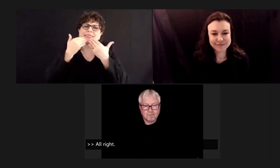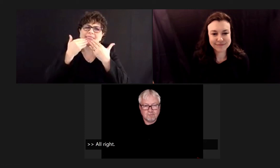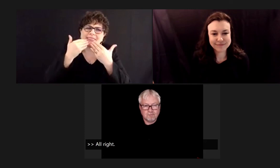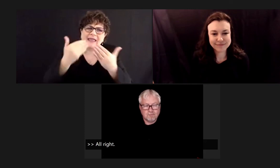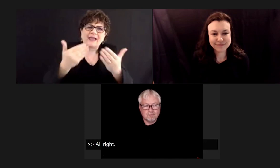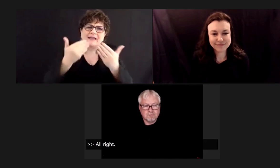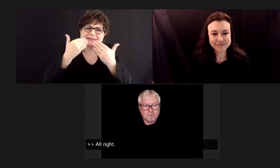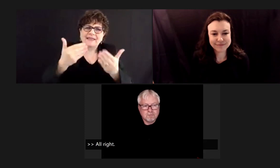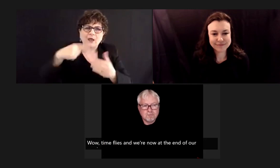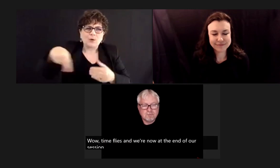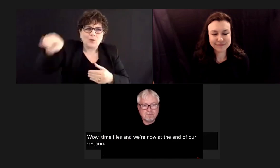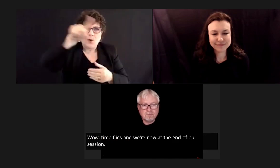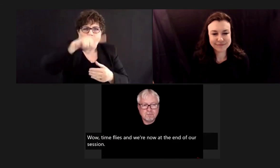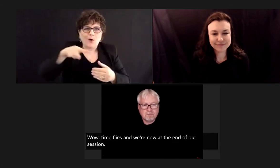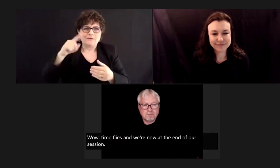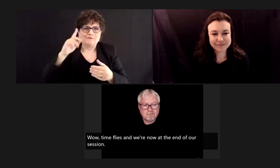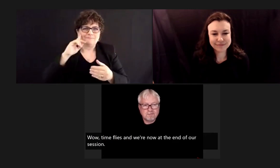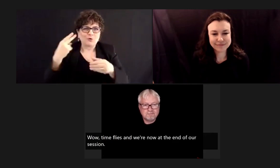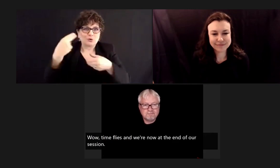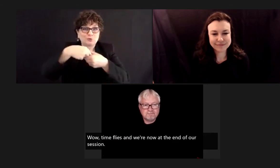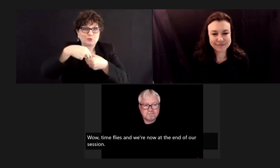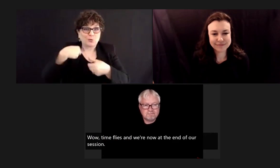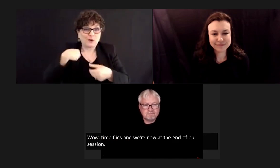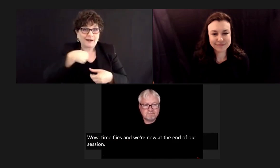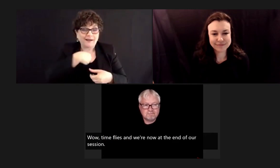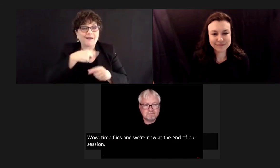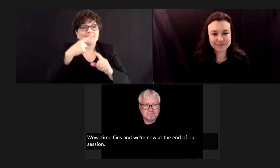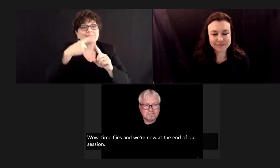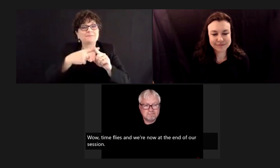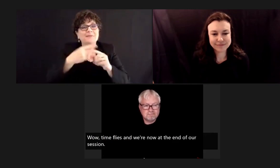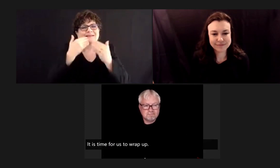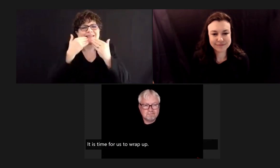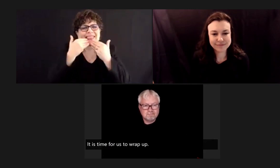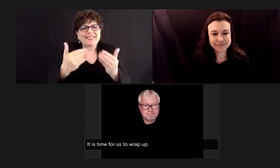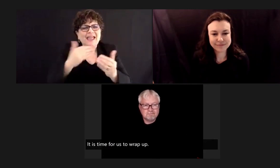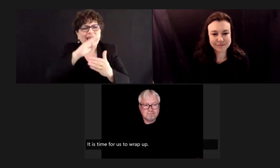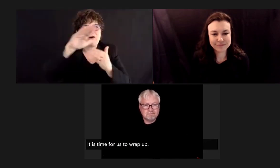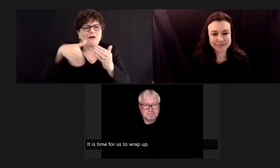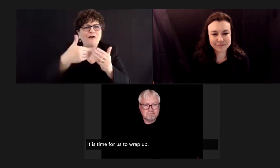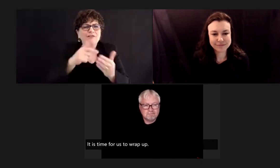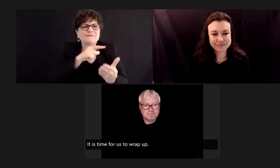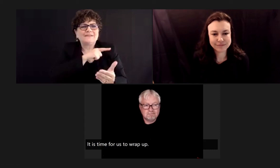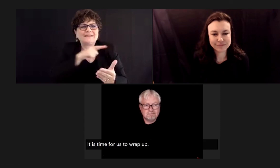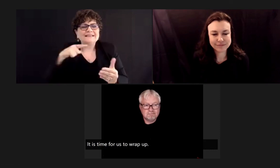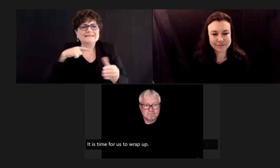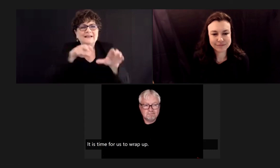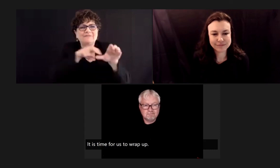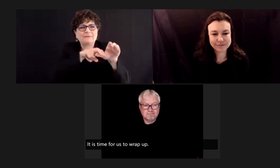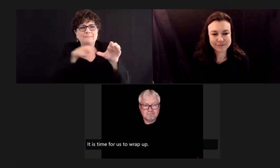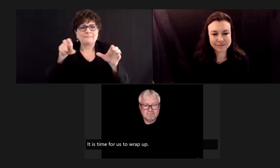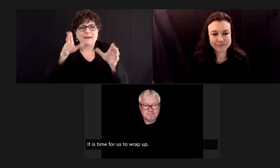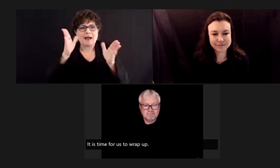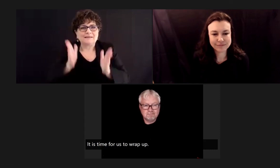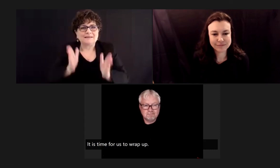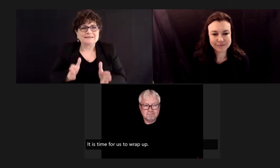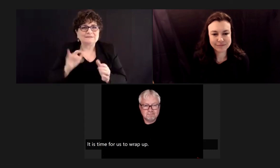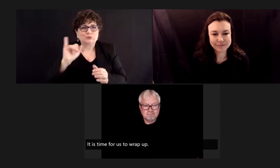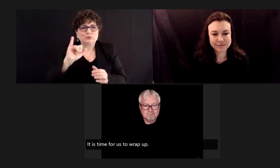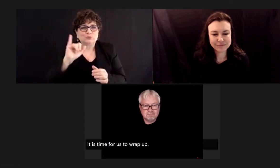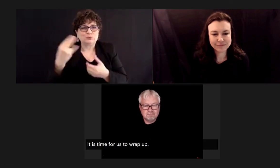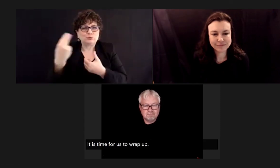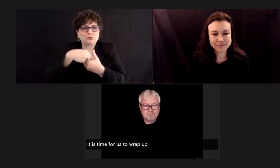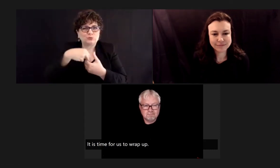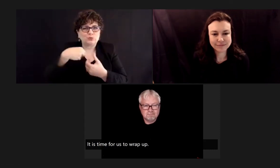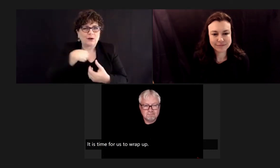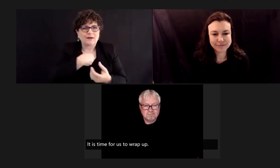up. I do want to say a big thank you to everyone who has joined us. Also want